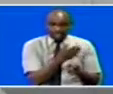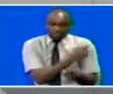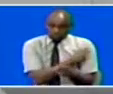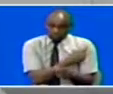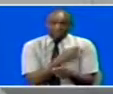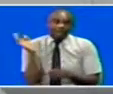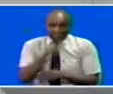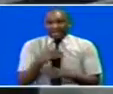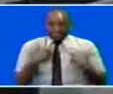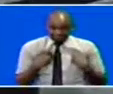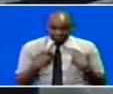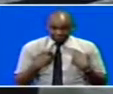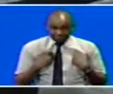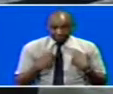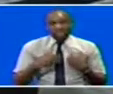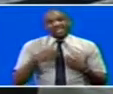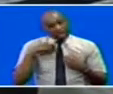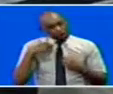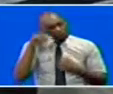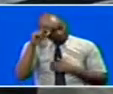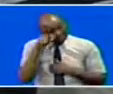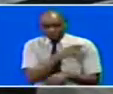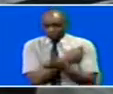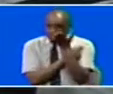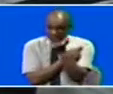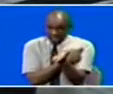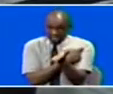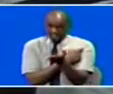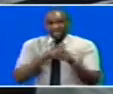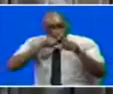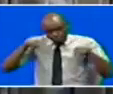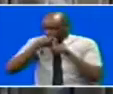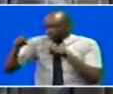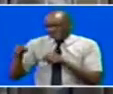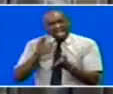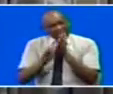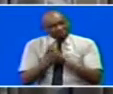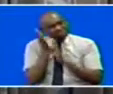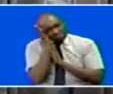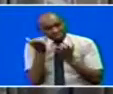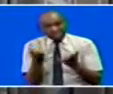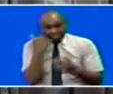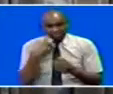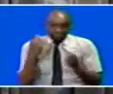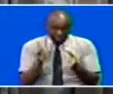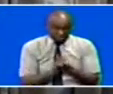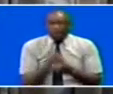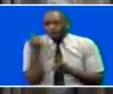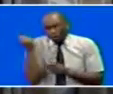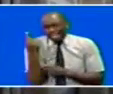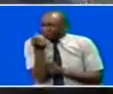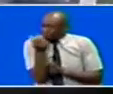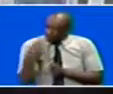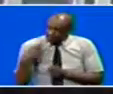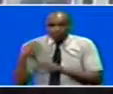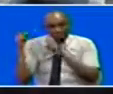doctors already at work. At the Coast General Hospital, the wards still had empty beds and only a few patients,